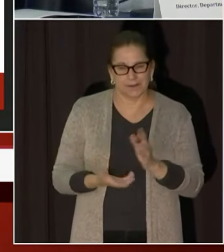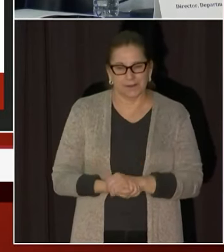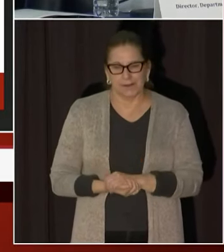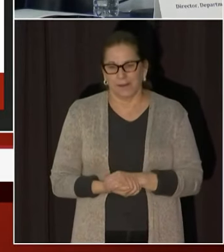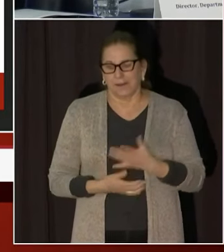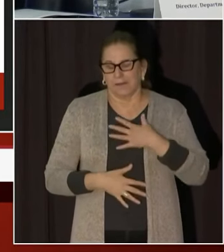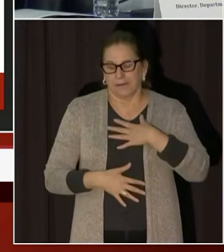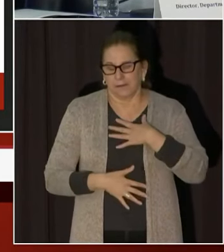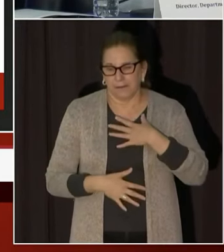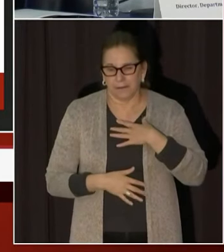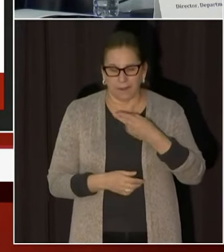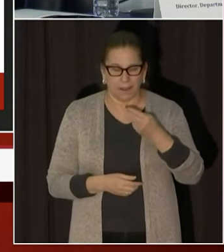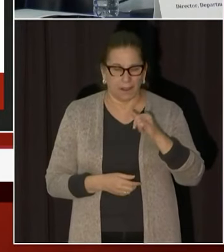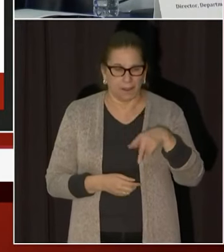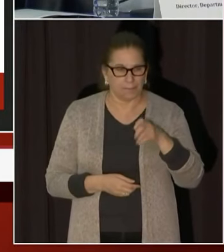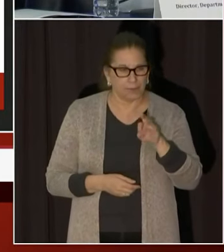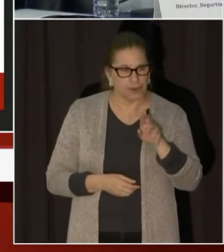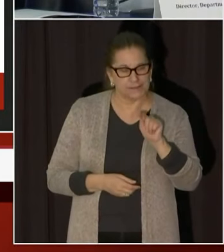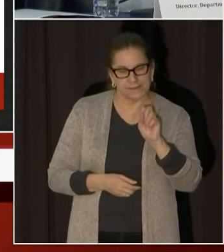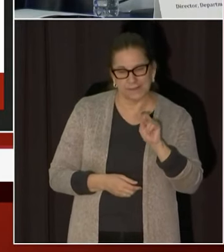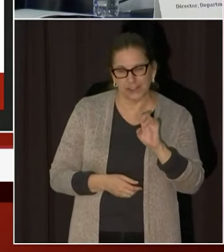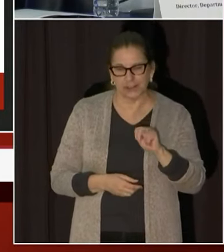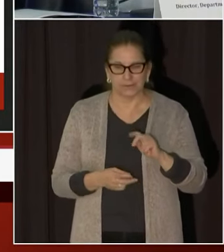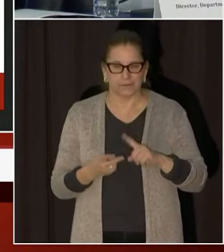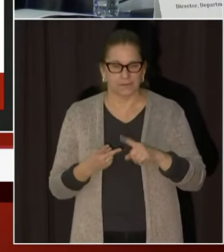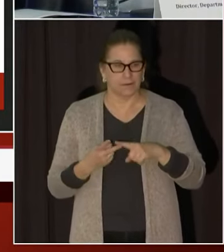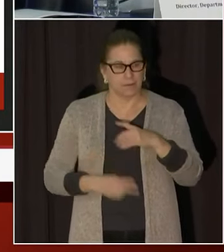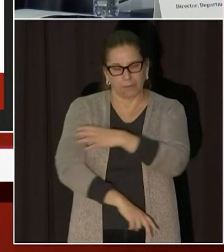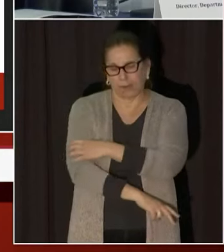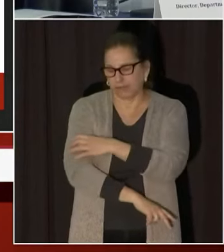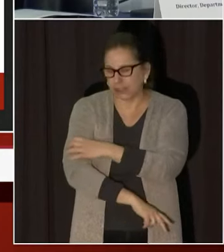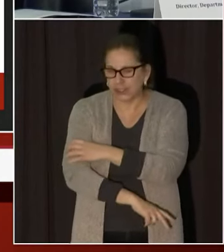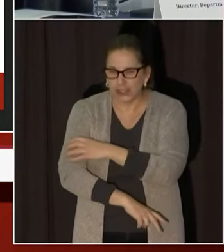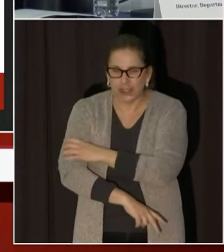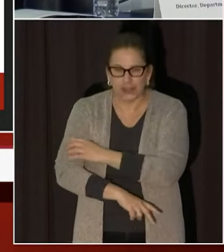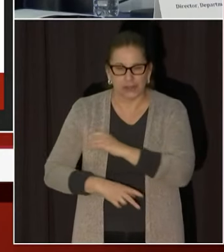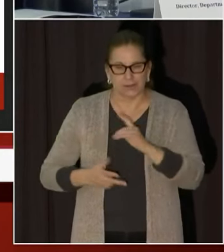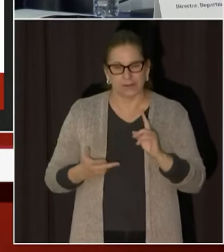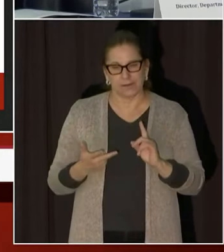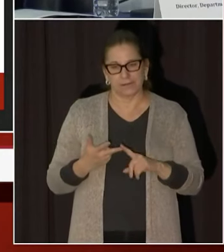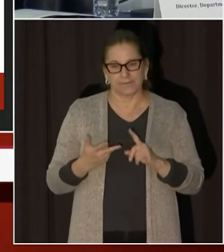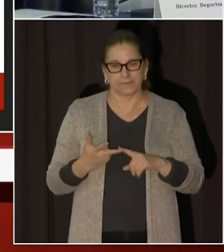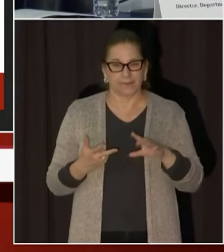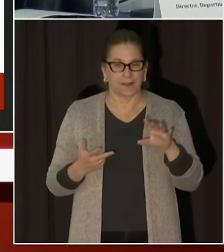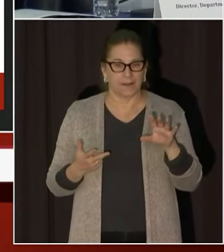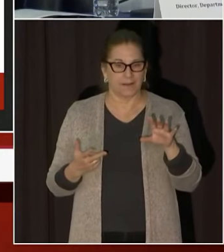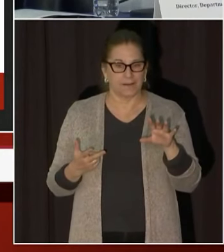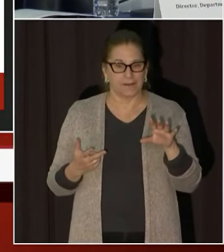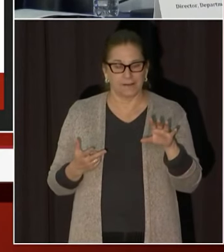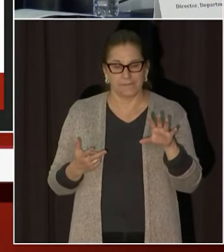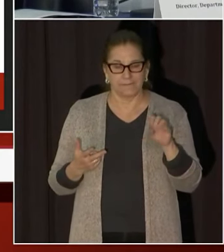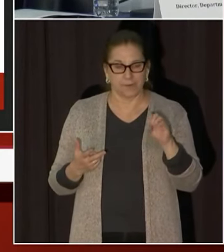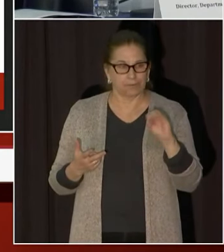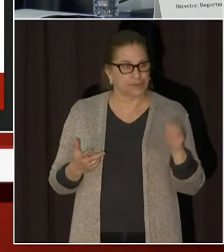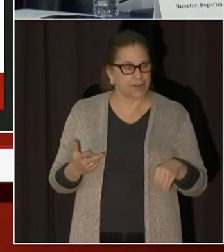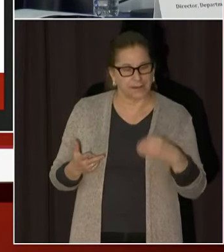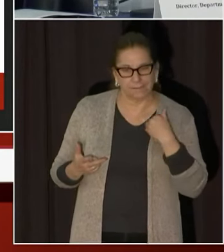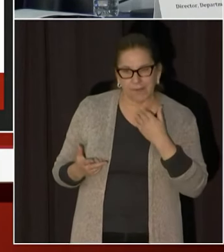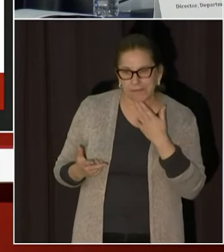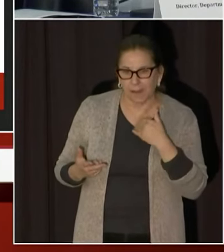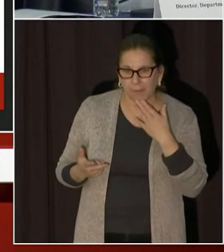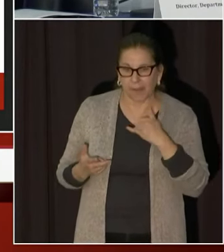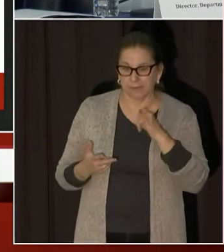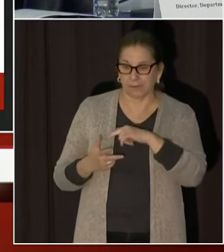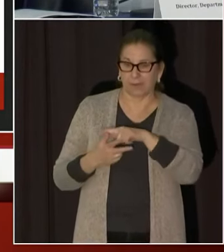high blood pressure, and about 50% of them have had diabetes. You will note that this chart doesn't necessarily total